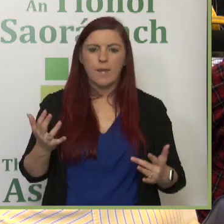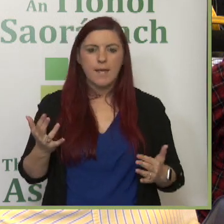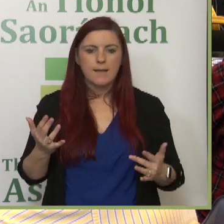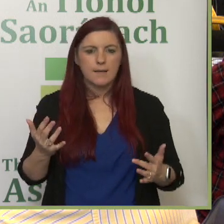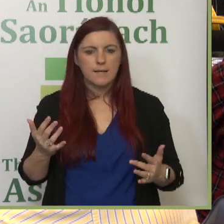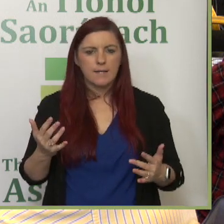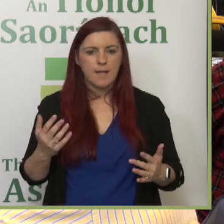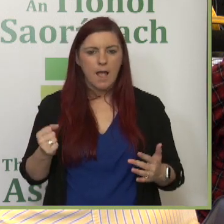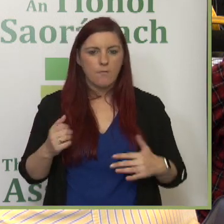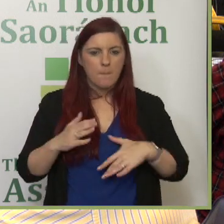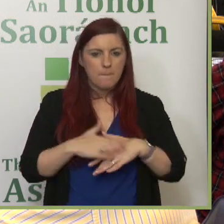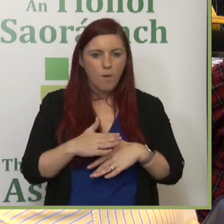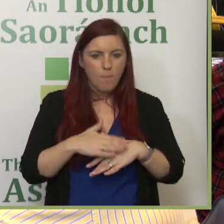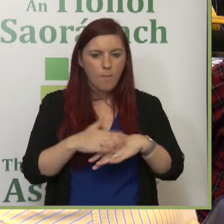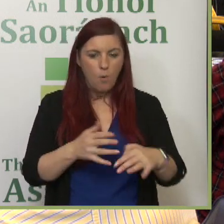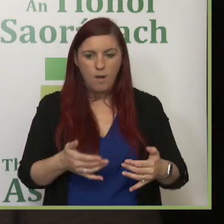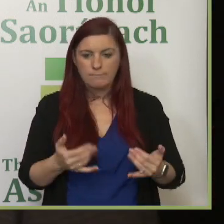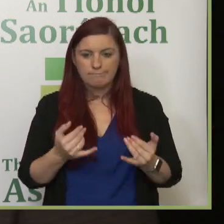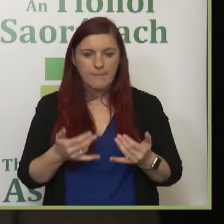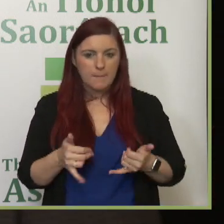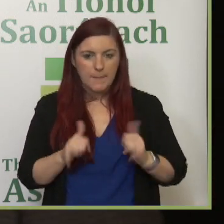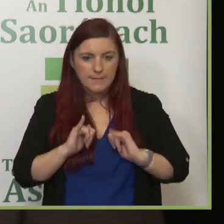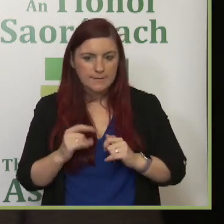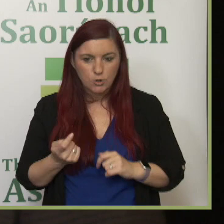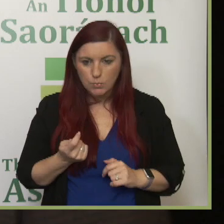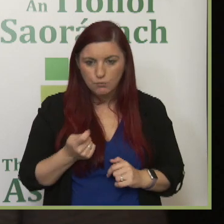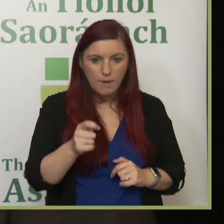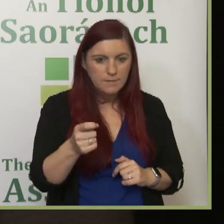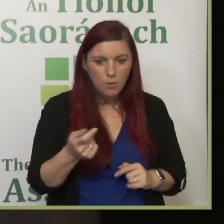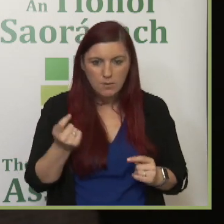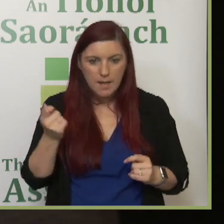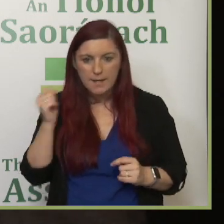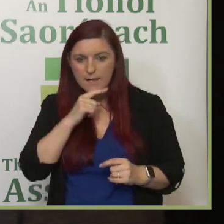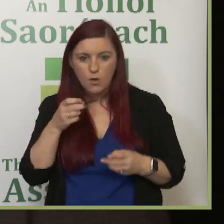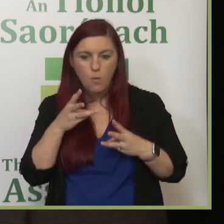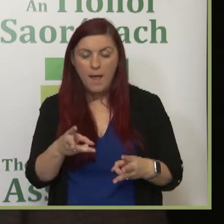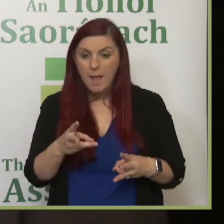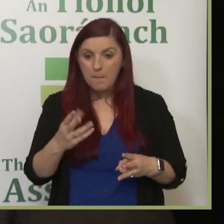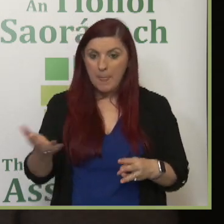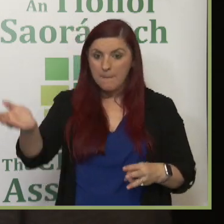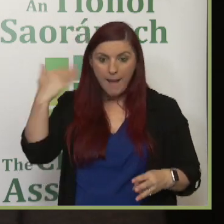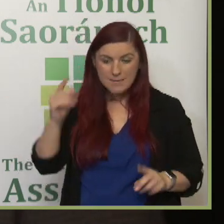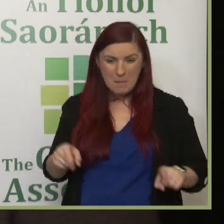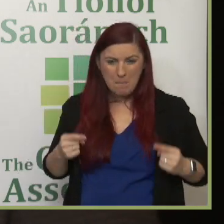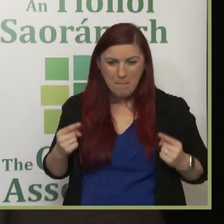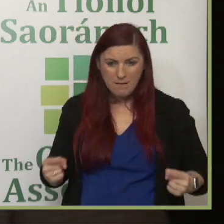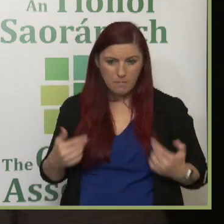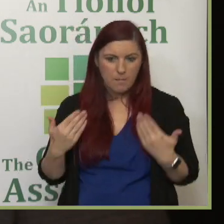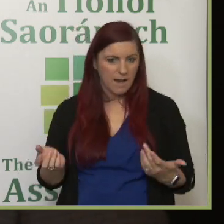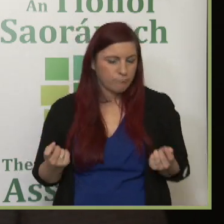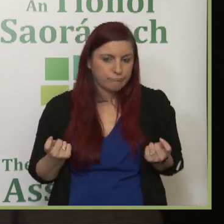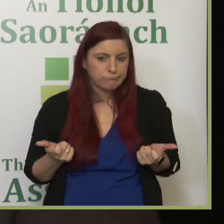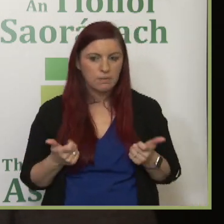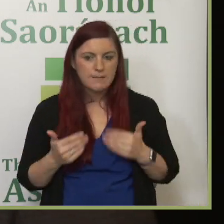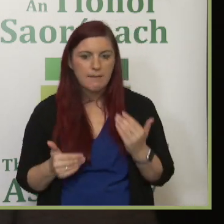vast increase in intermodal container transport to smuggle large volumes of drugs in a way that was just impossible in the past. And at the same time, we see the